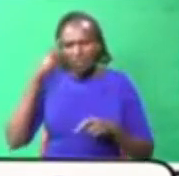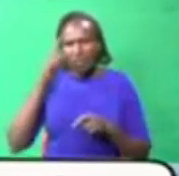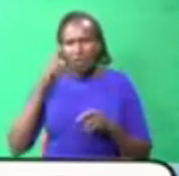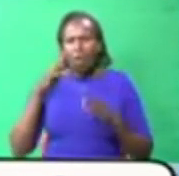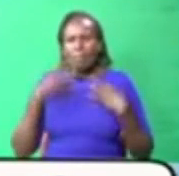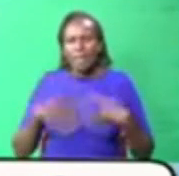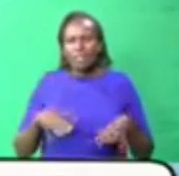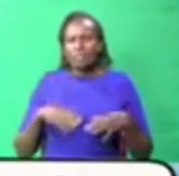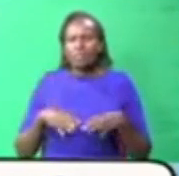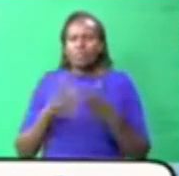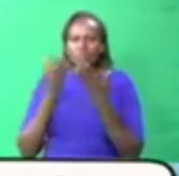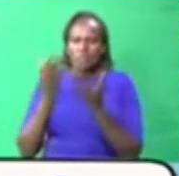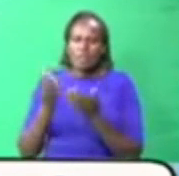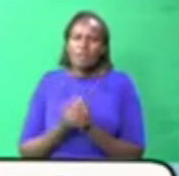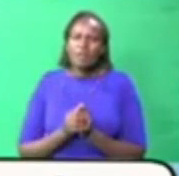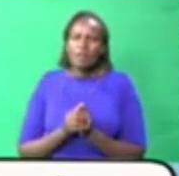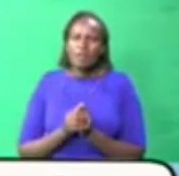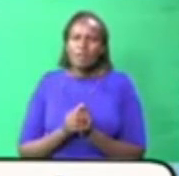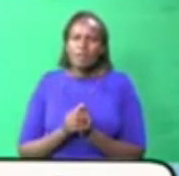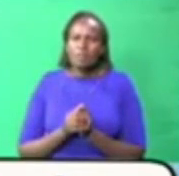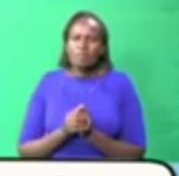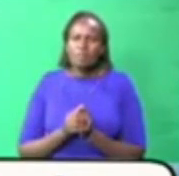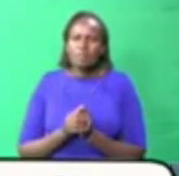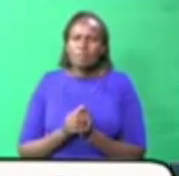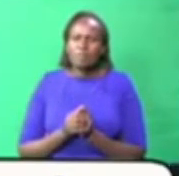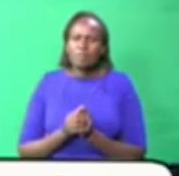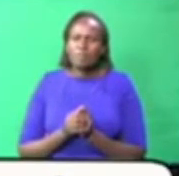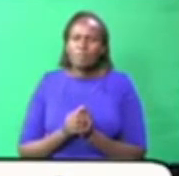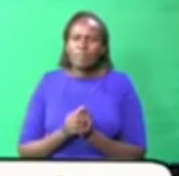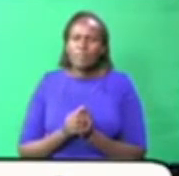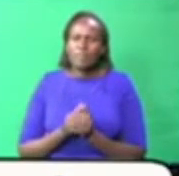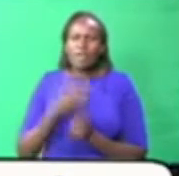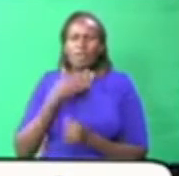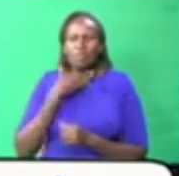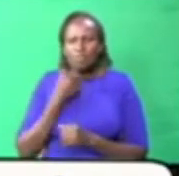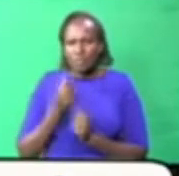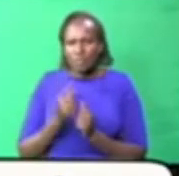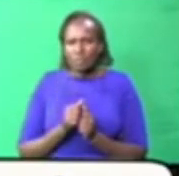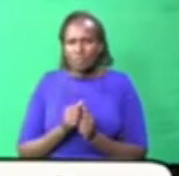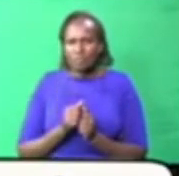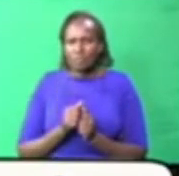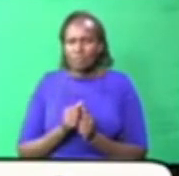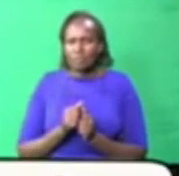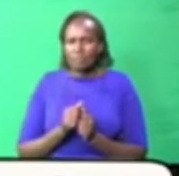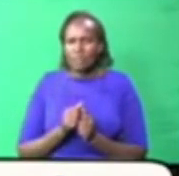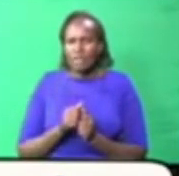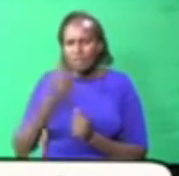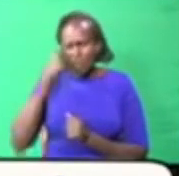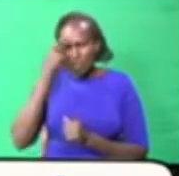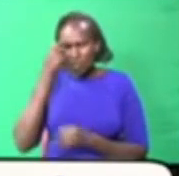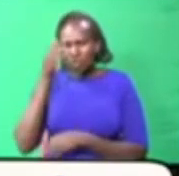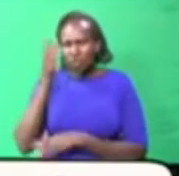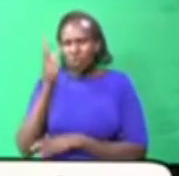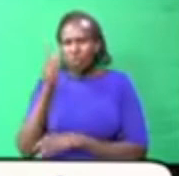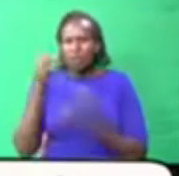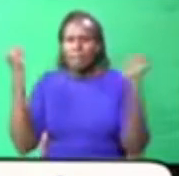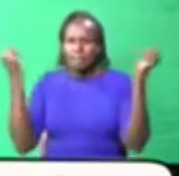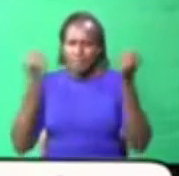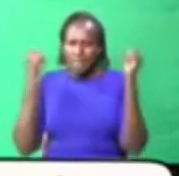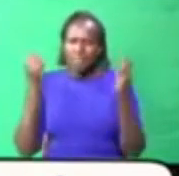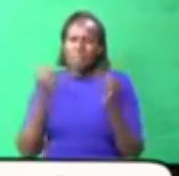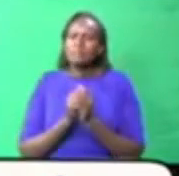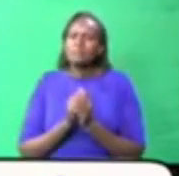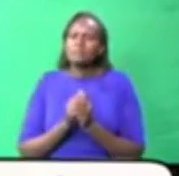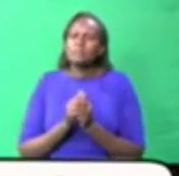vessel. Why don't you say at such a time as this, I want to be available for you. Because God is mighty, he despises no